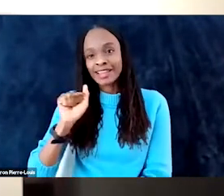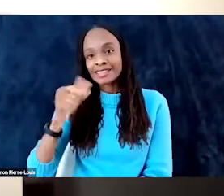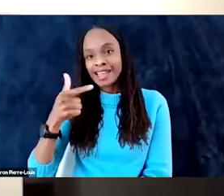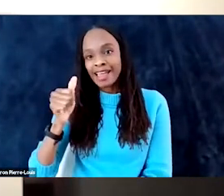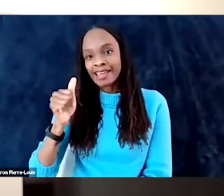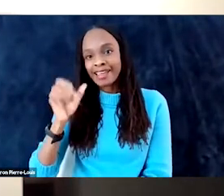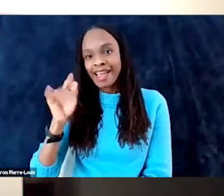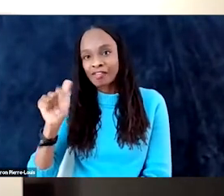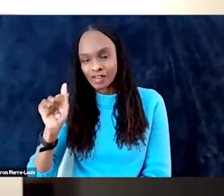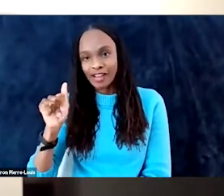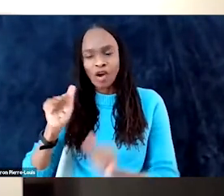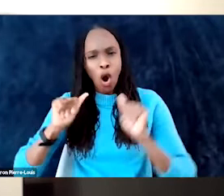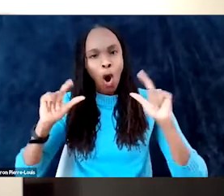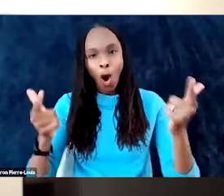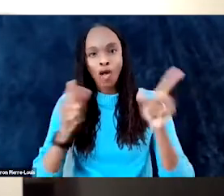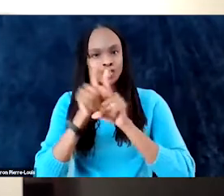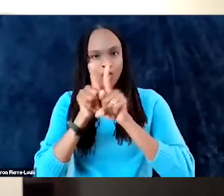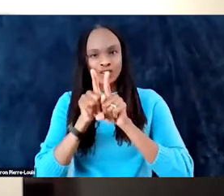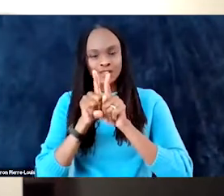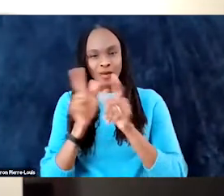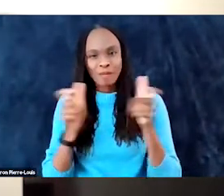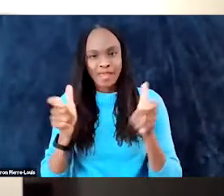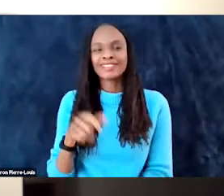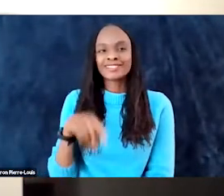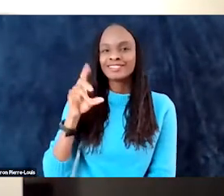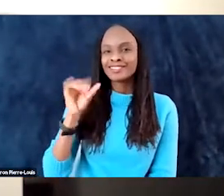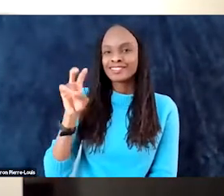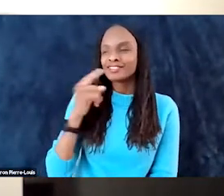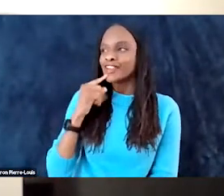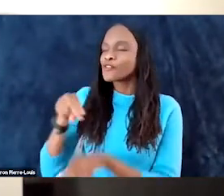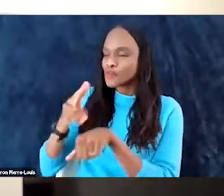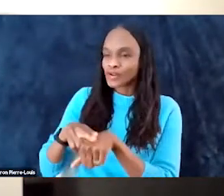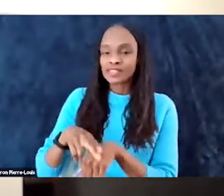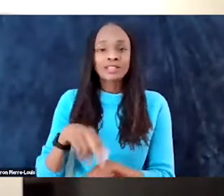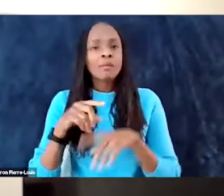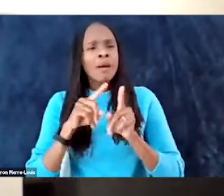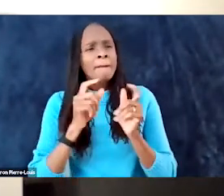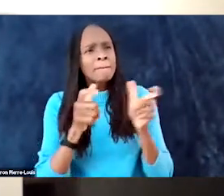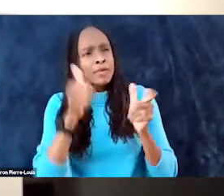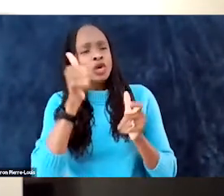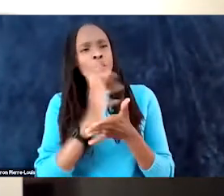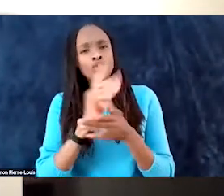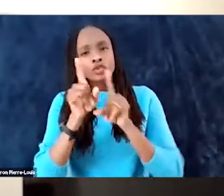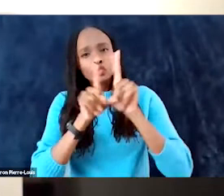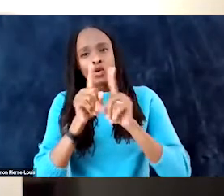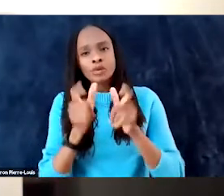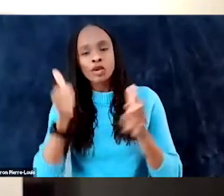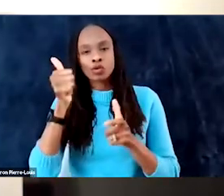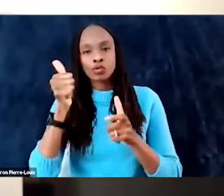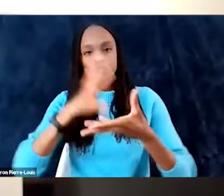all stars are big, but bigger movie stars, bigger stories,